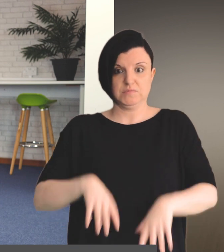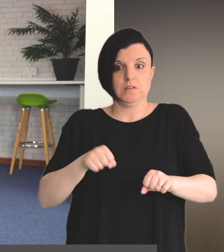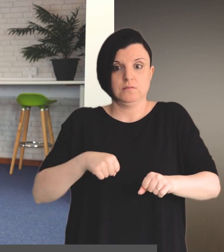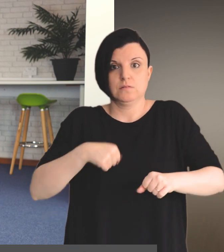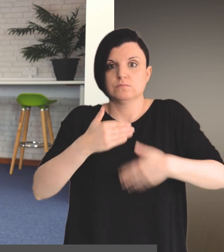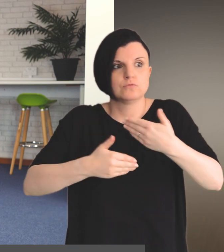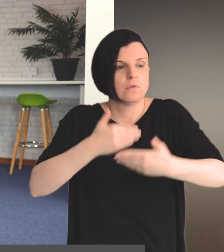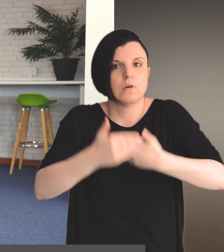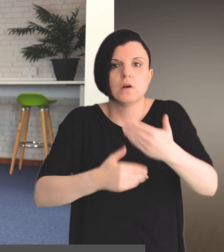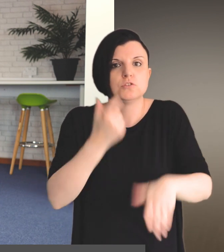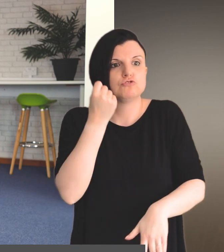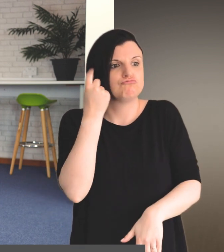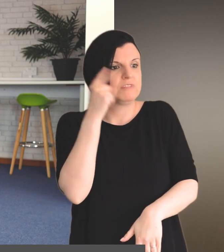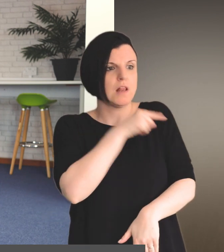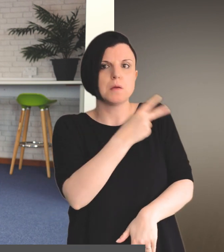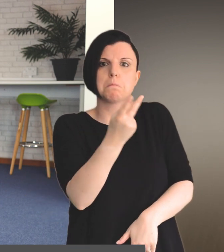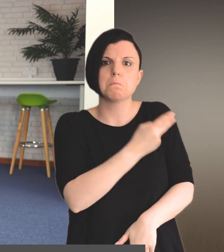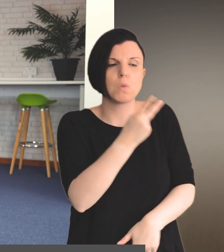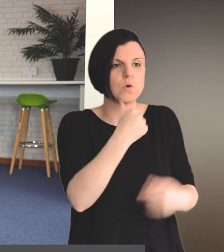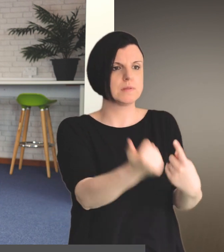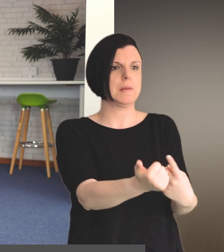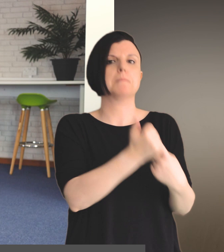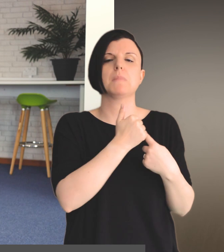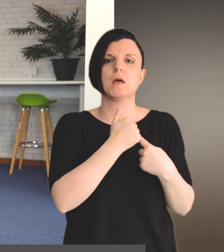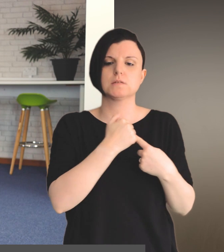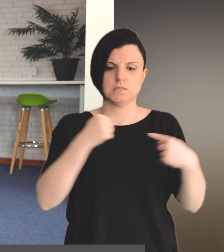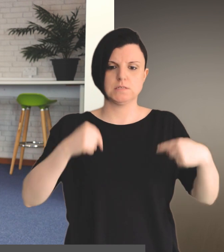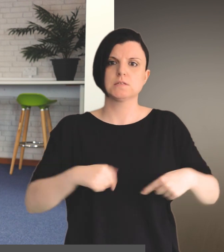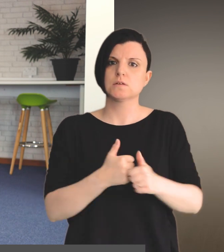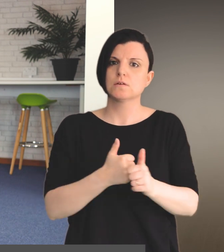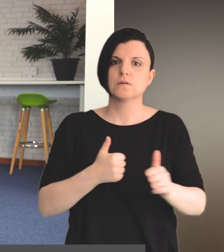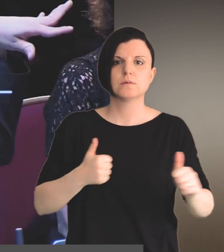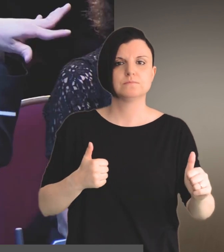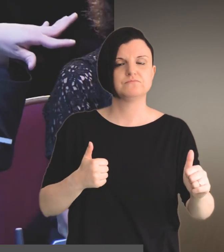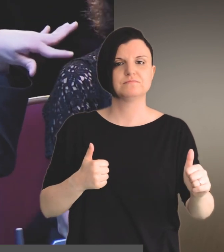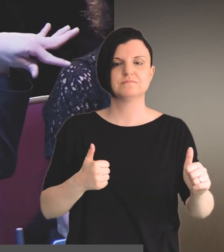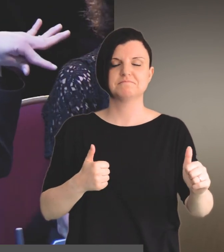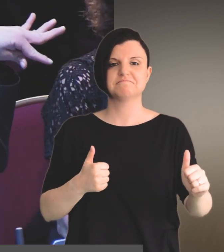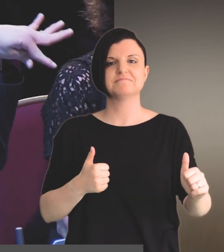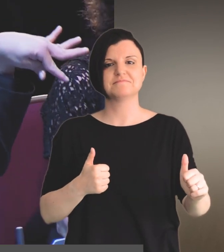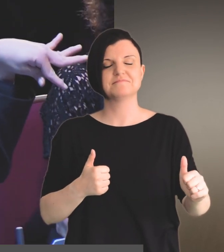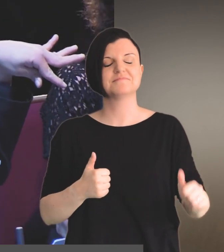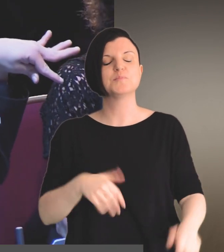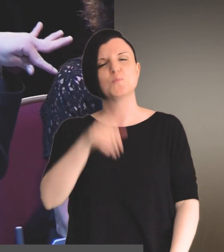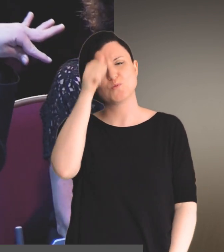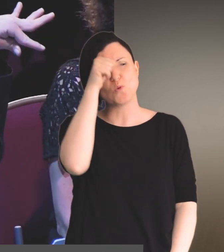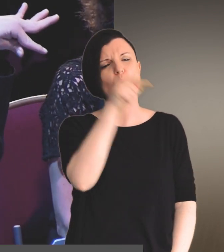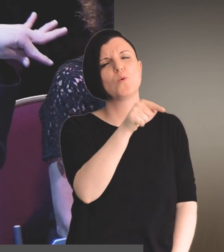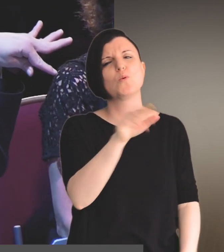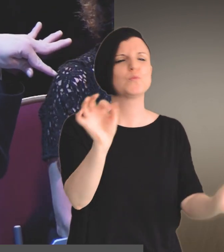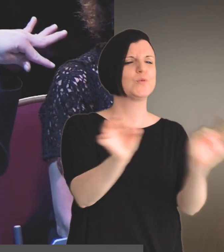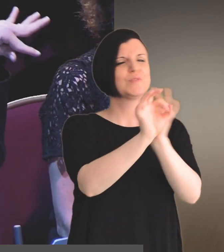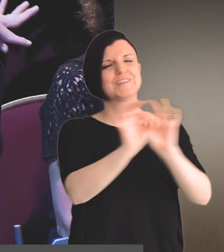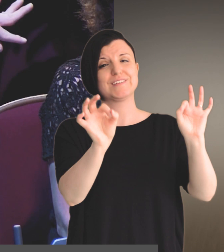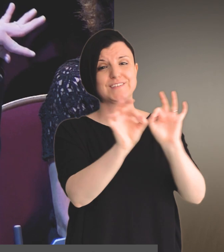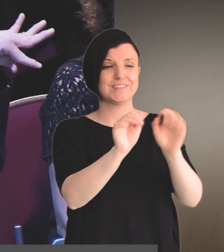the extent of the impact that doing this work would have on the company. Clearly there's an obvious impact on the